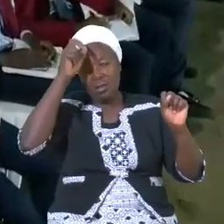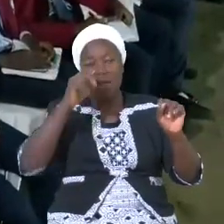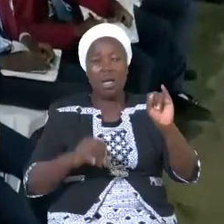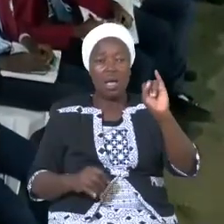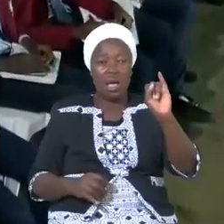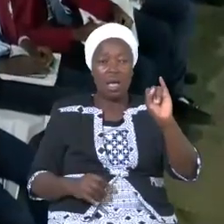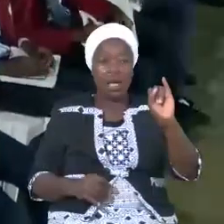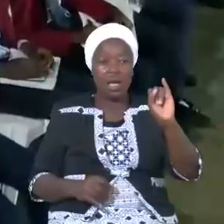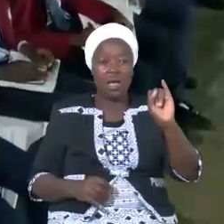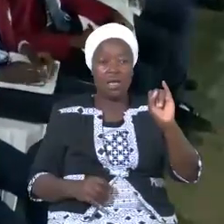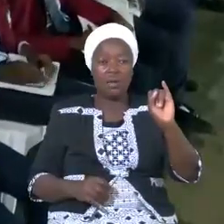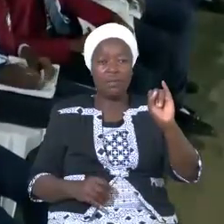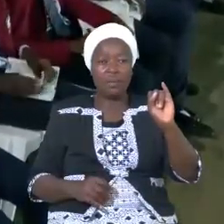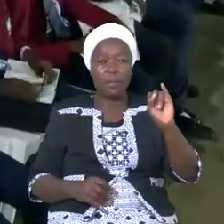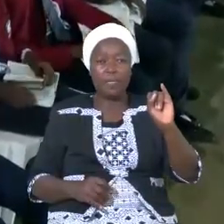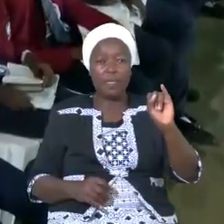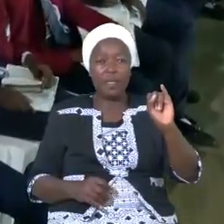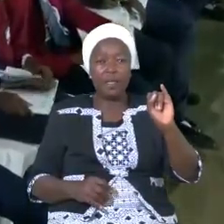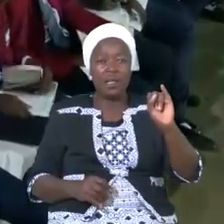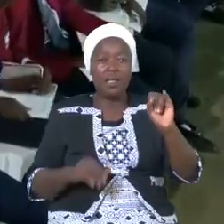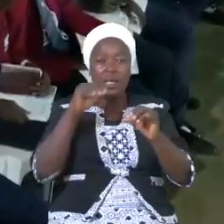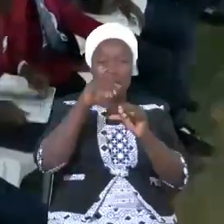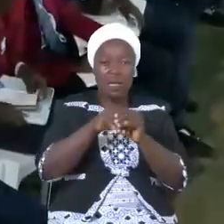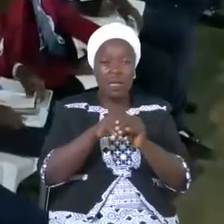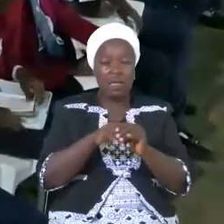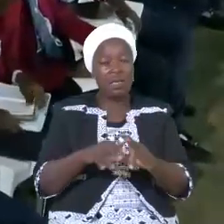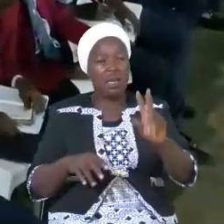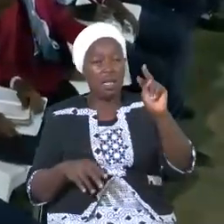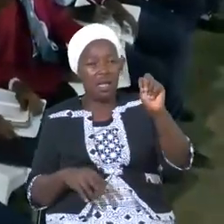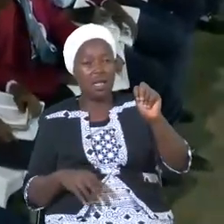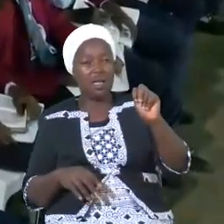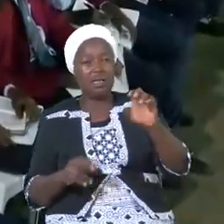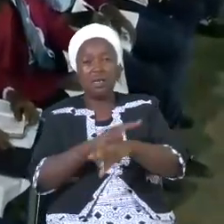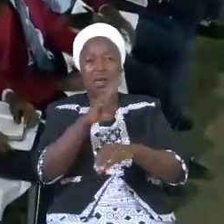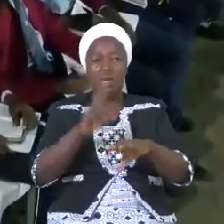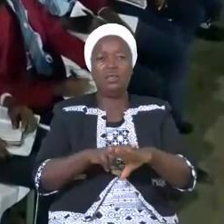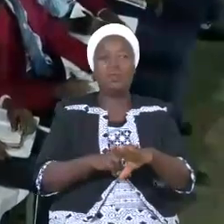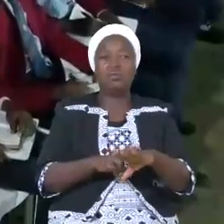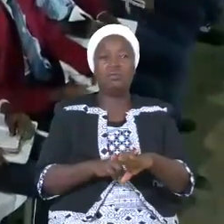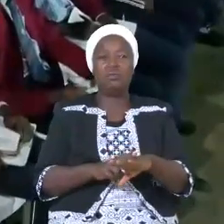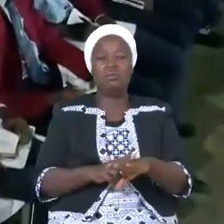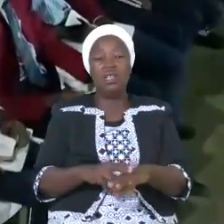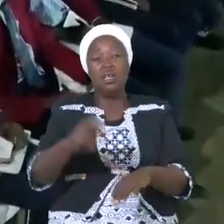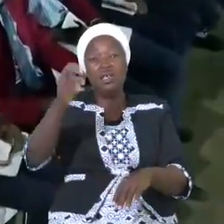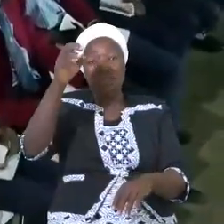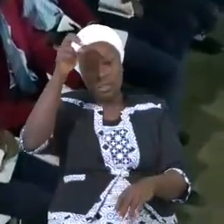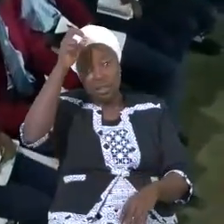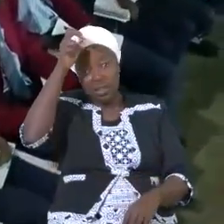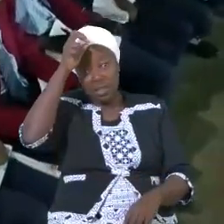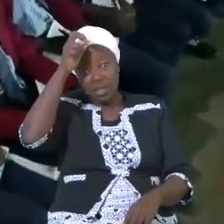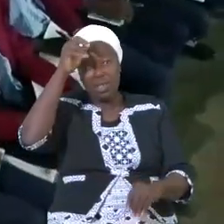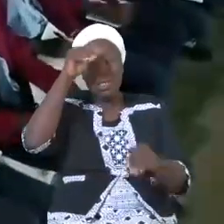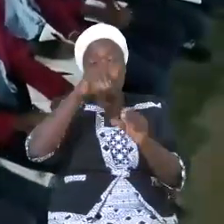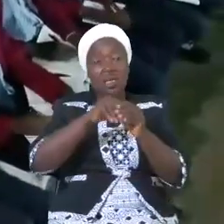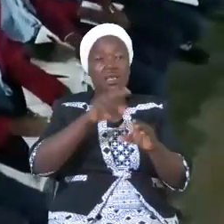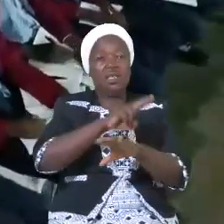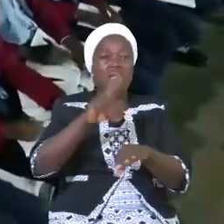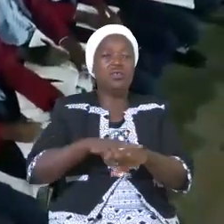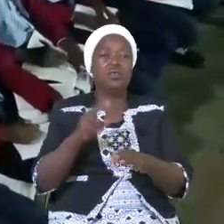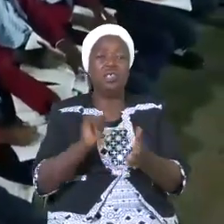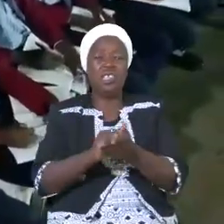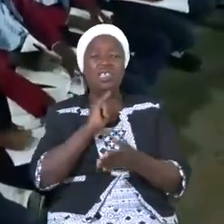in a nature satan in nature that's sin when